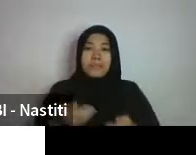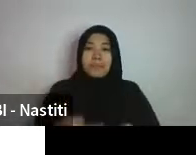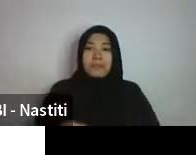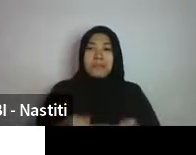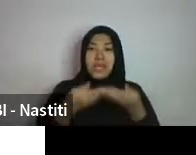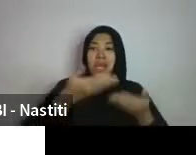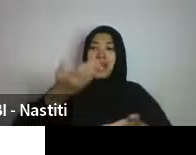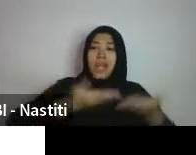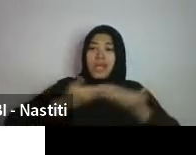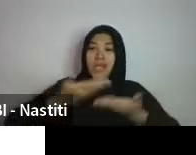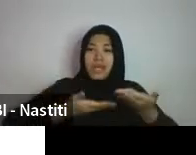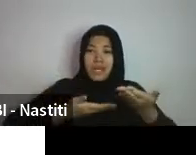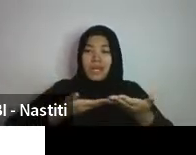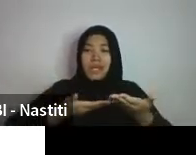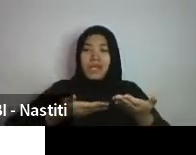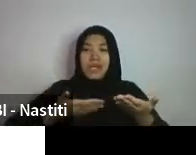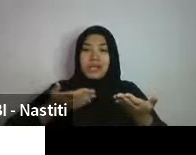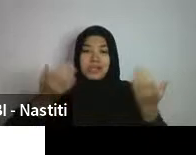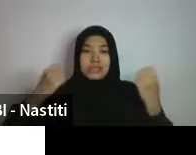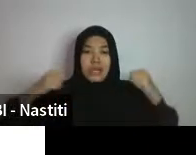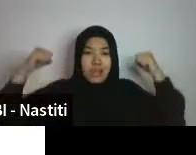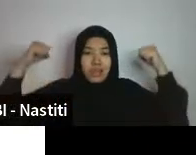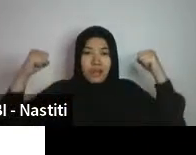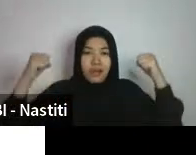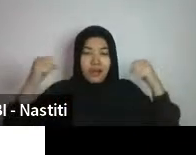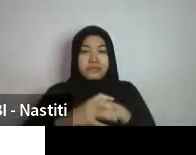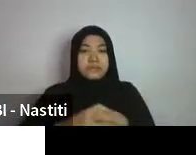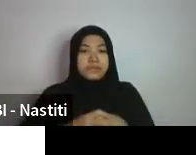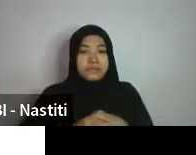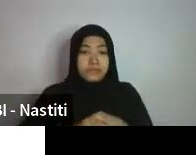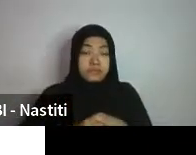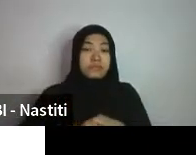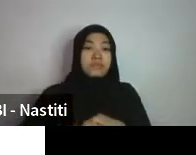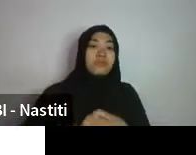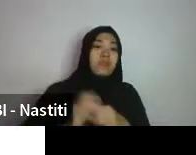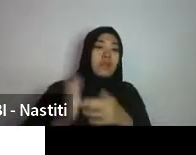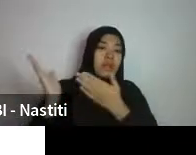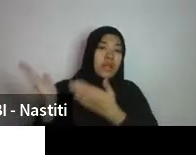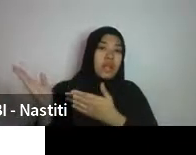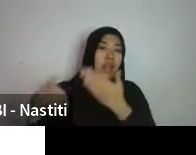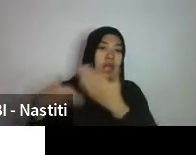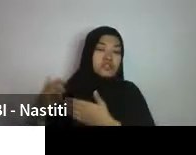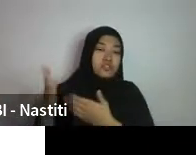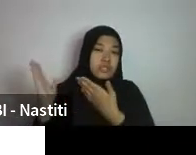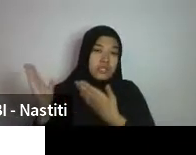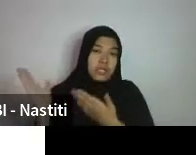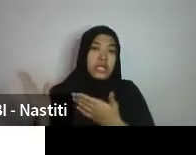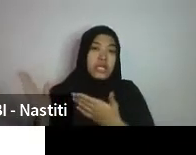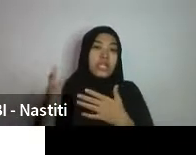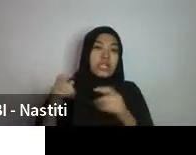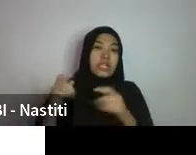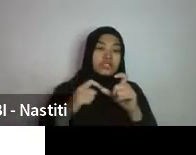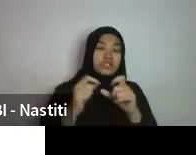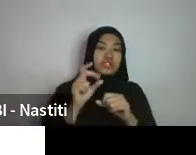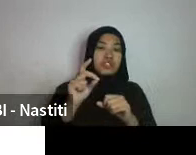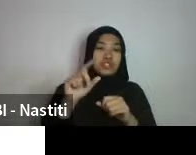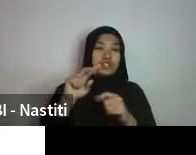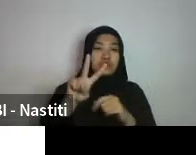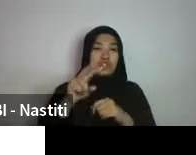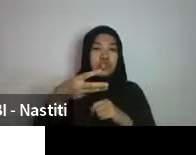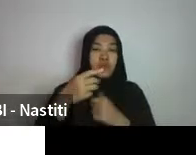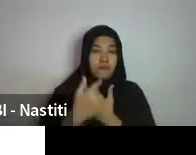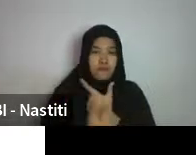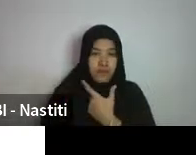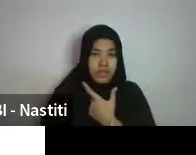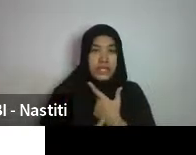In regards to staff confidence, we asked participants to indicate their level of confidence regarding providing care